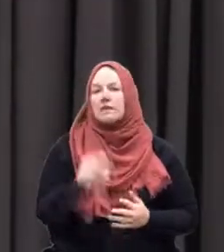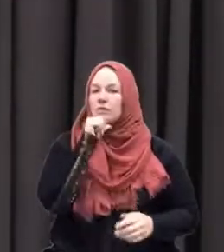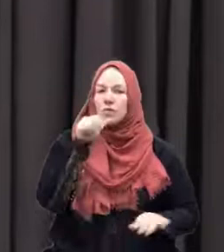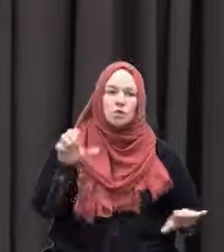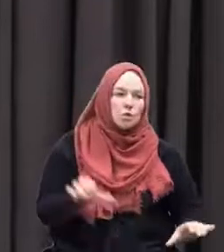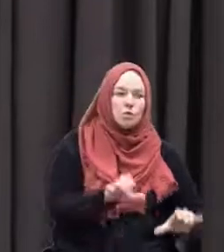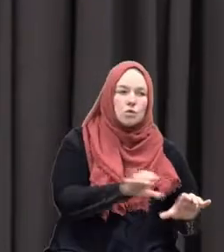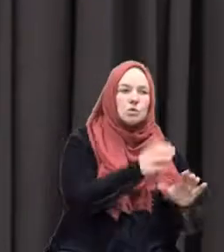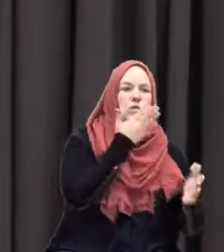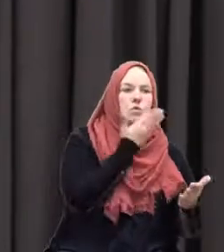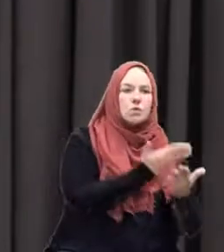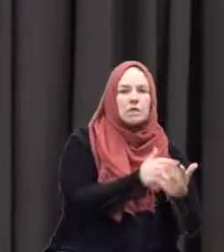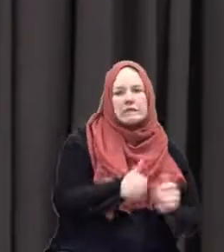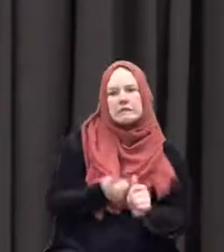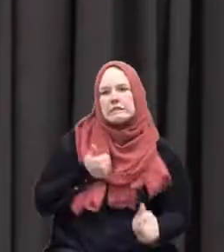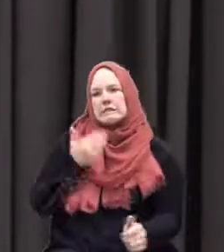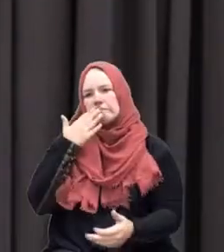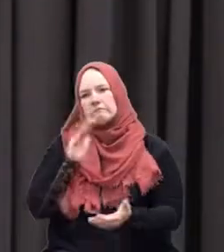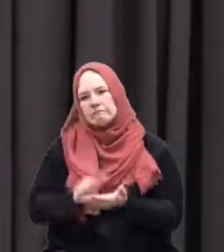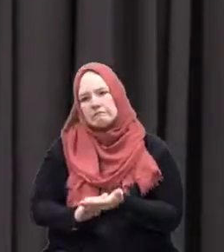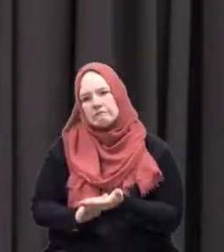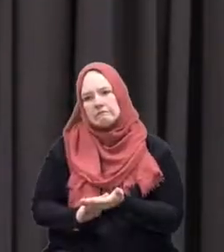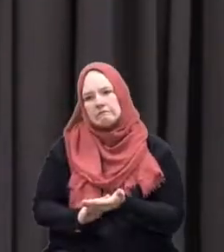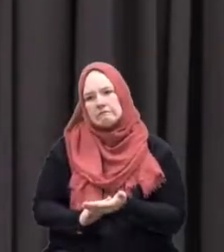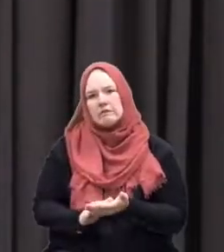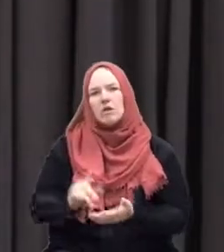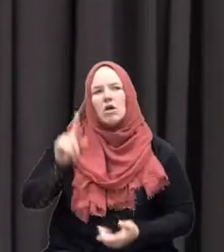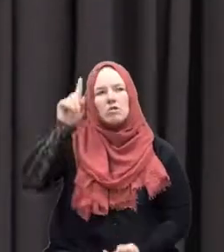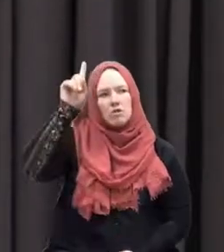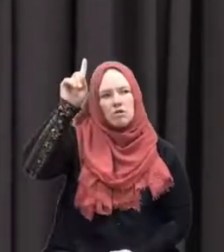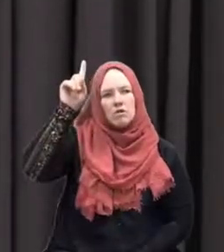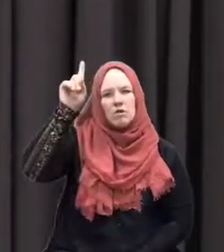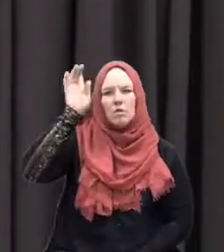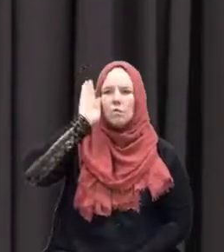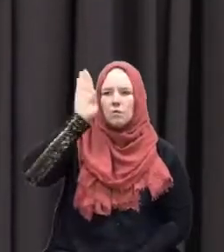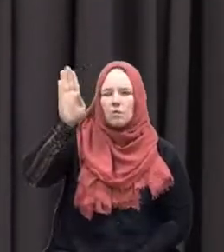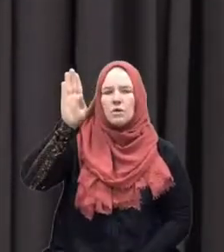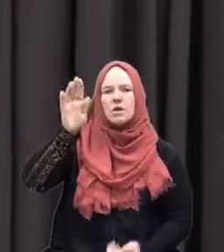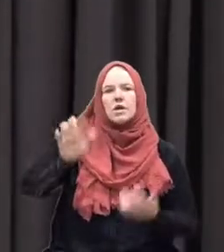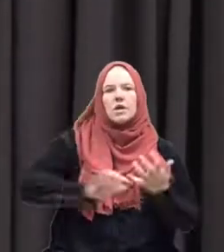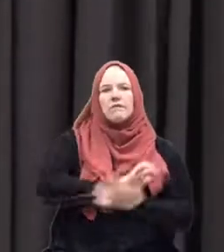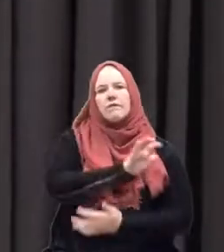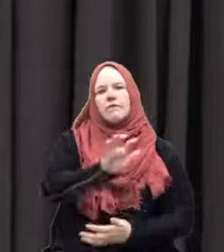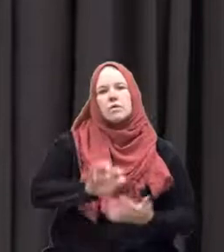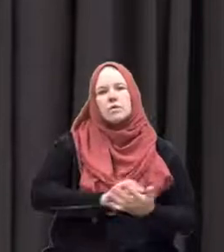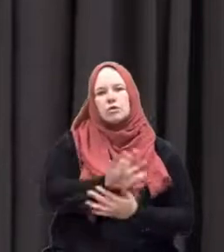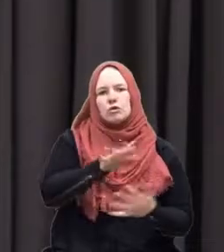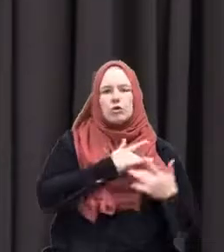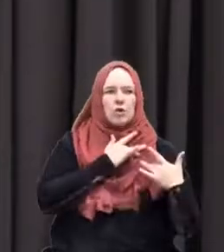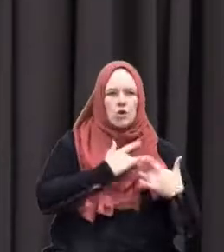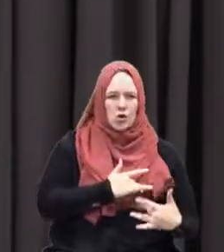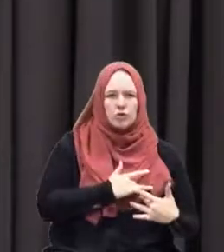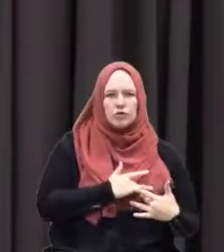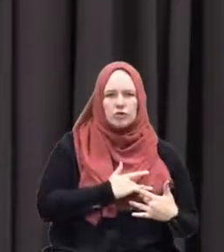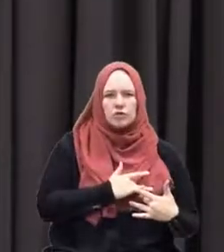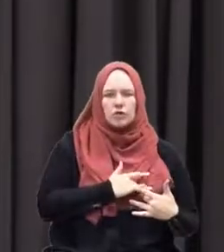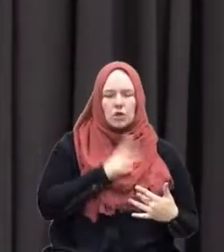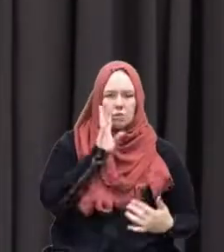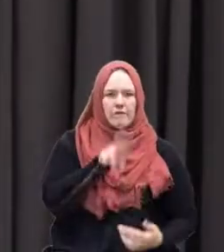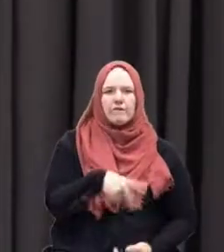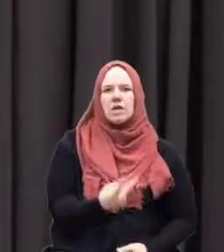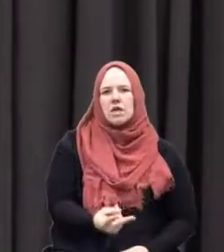Unless you enjoin the good and forbid the evil, Allah will confuse your hearts with one